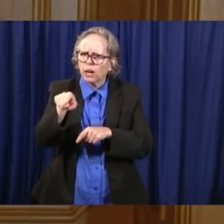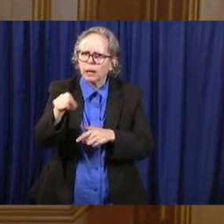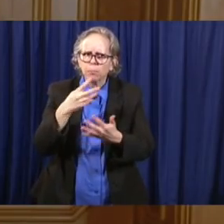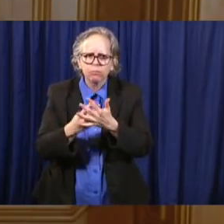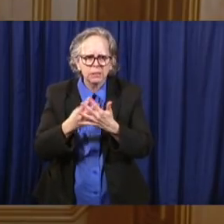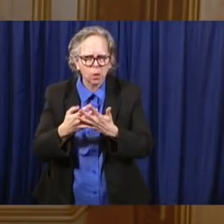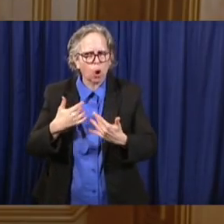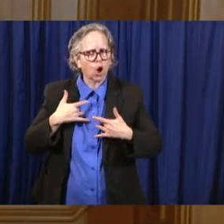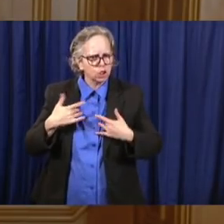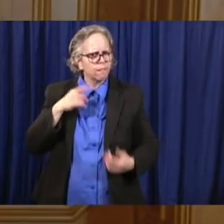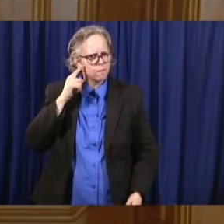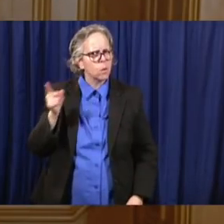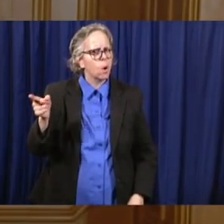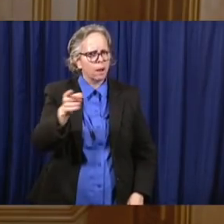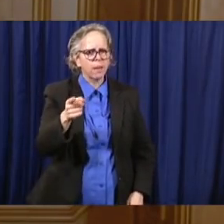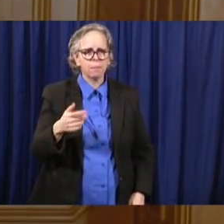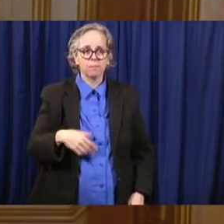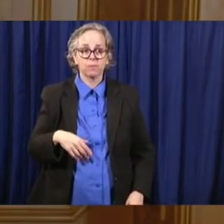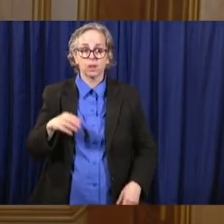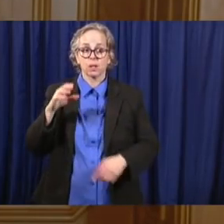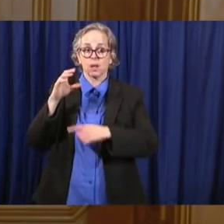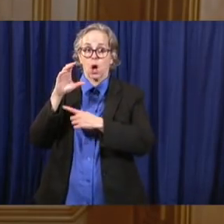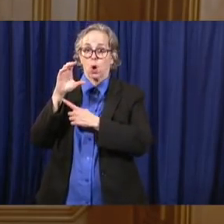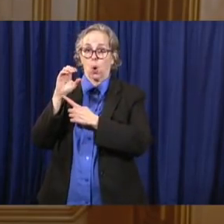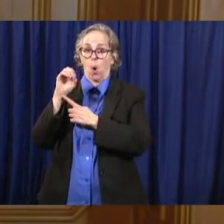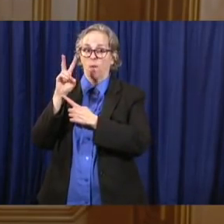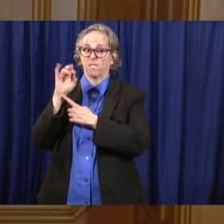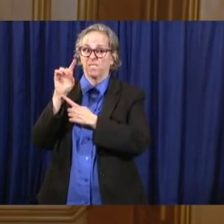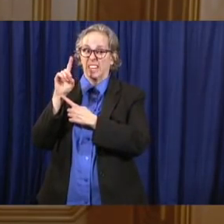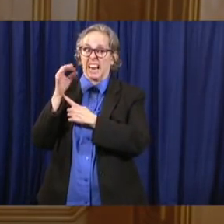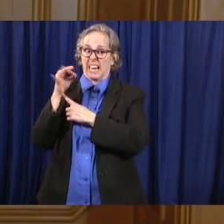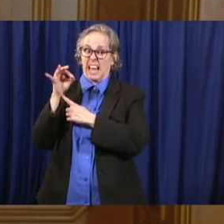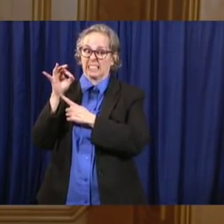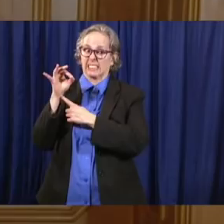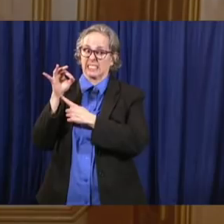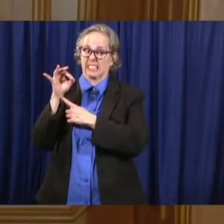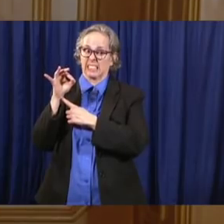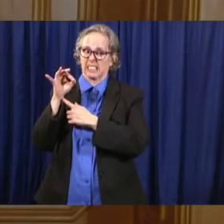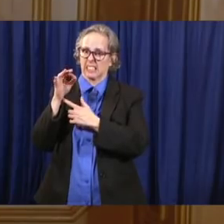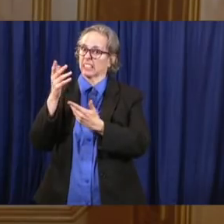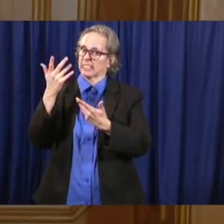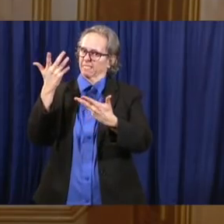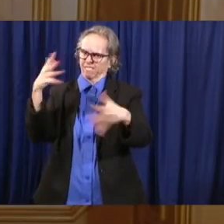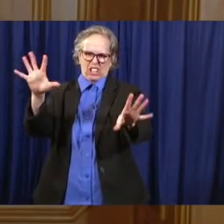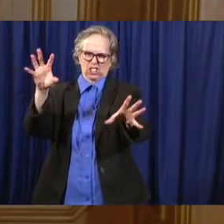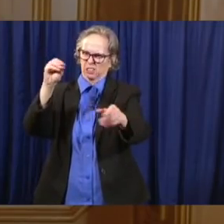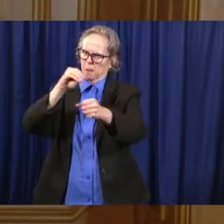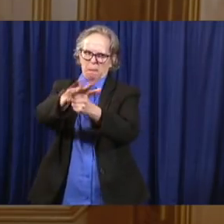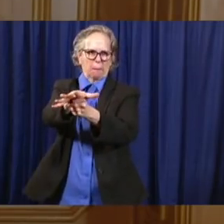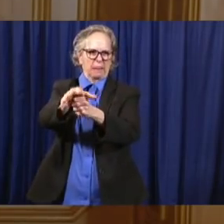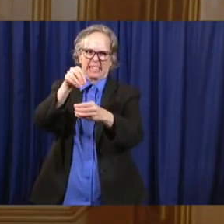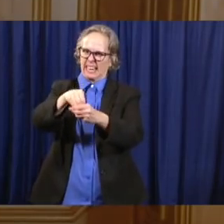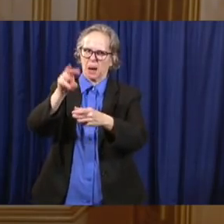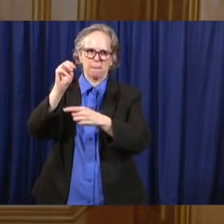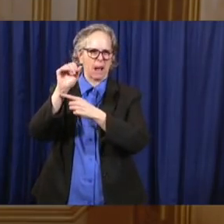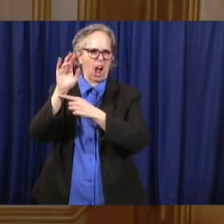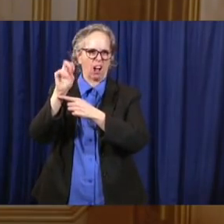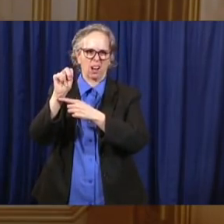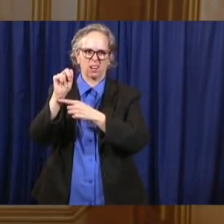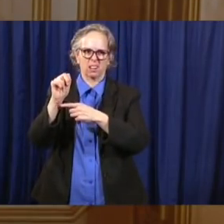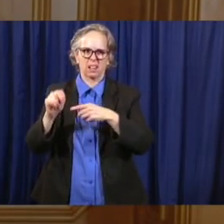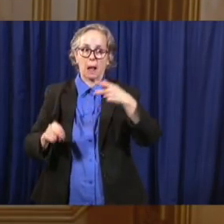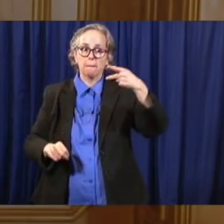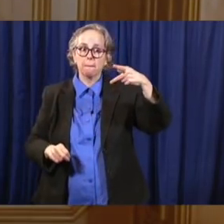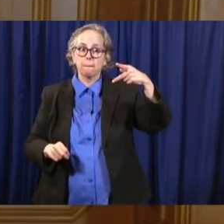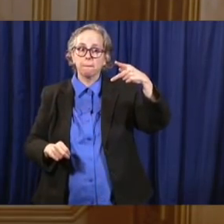COVID-19 in Marion as well as in Pickaway, and those are areas that we have a great deal of